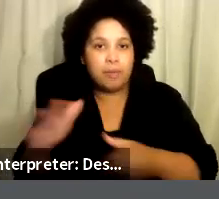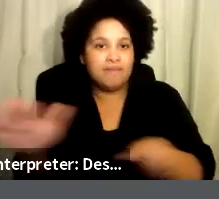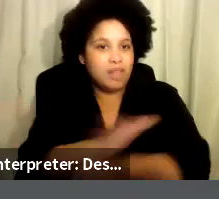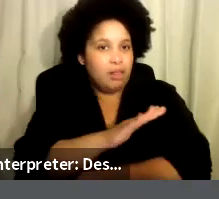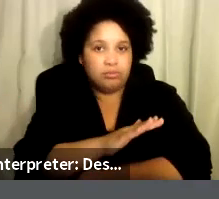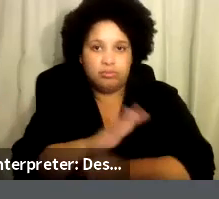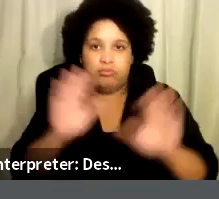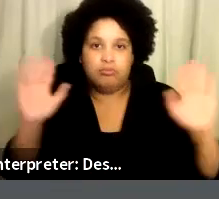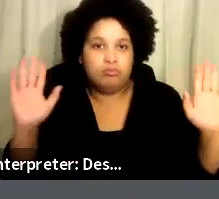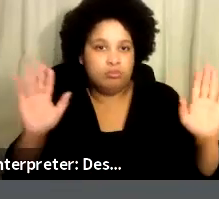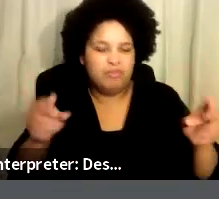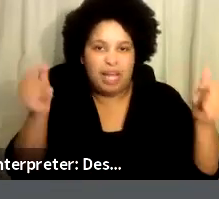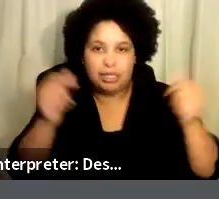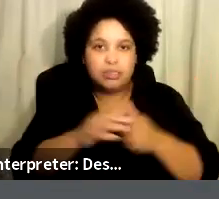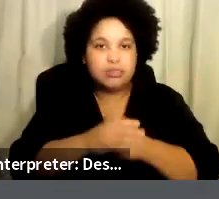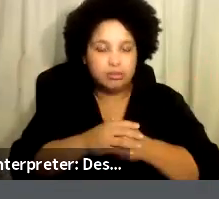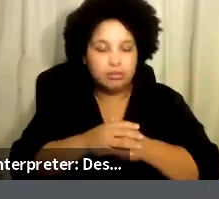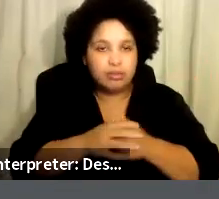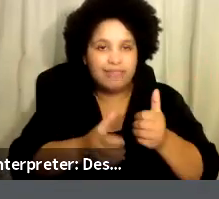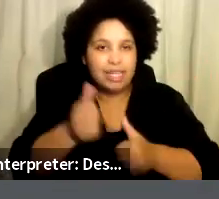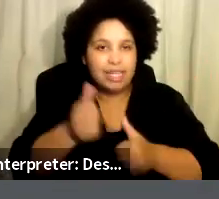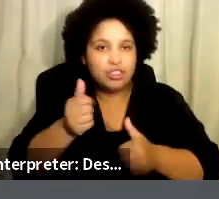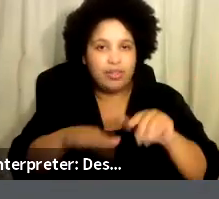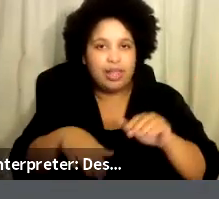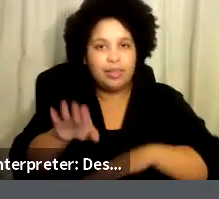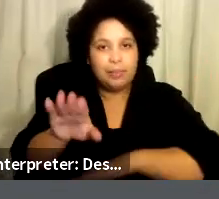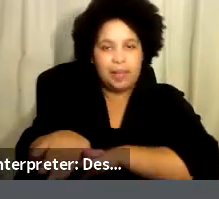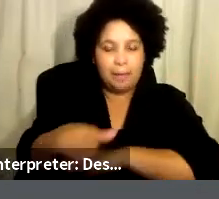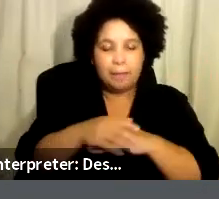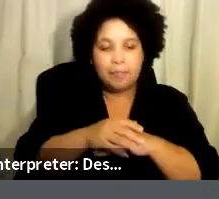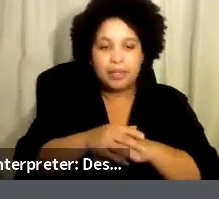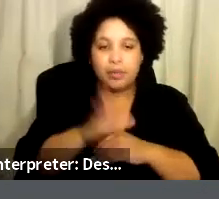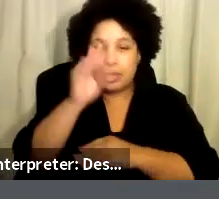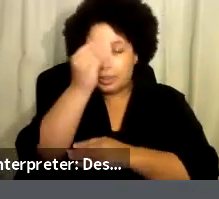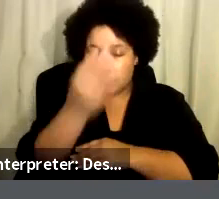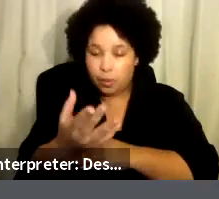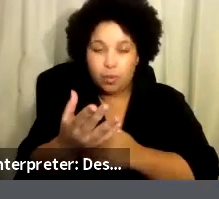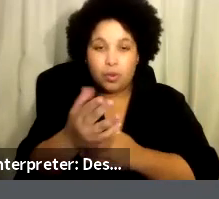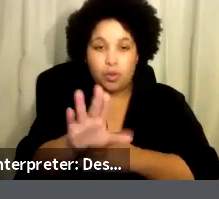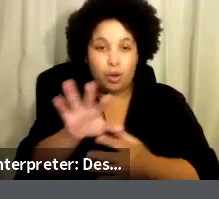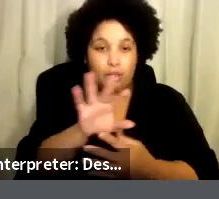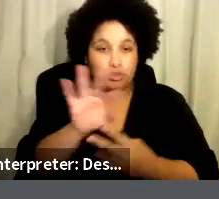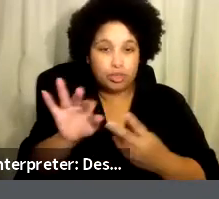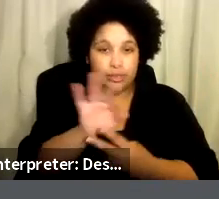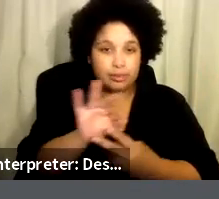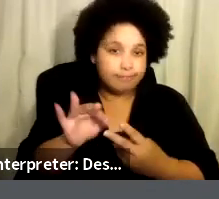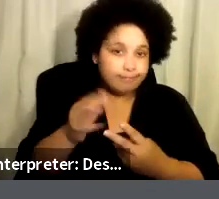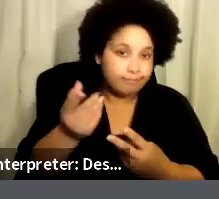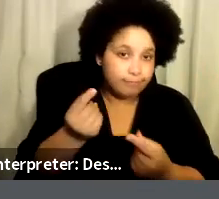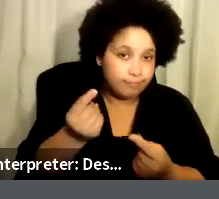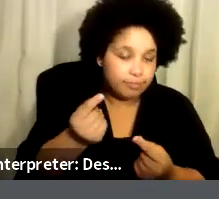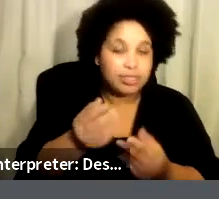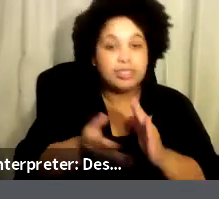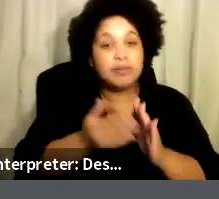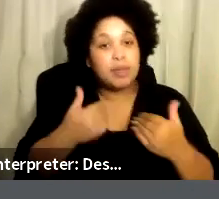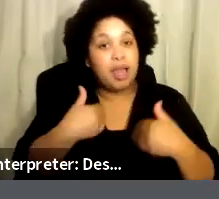out quicker than the PMs. So we will tell you what your choices are. Sometimes